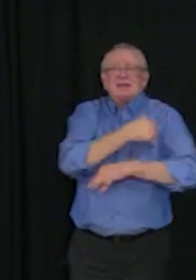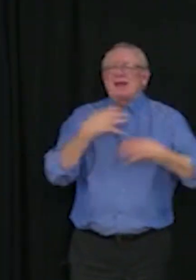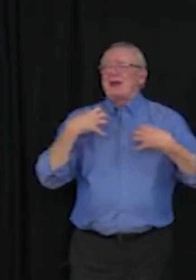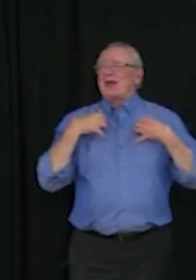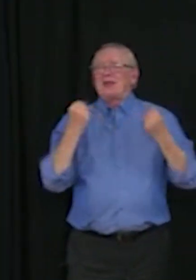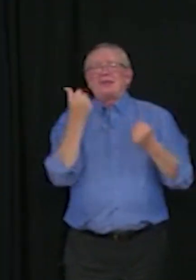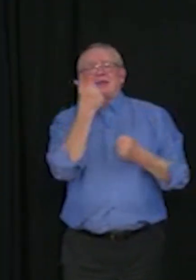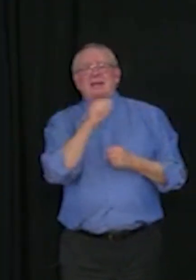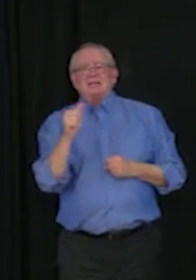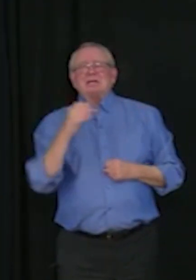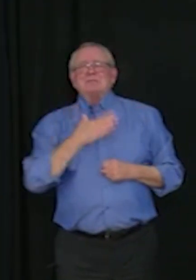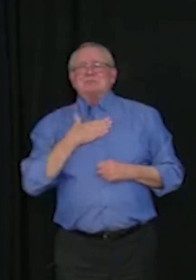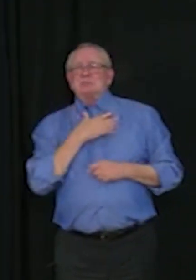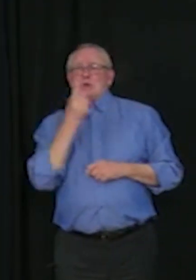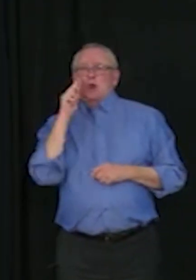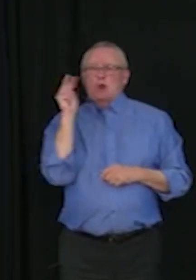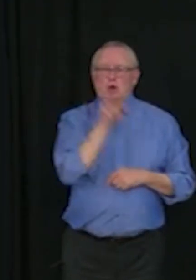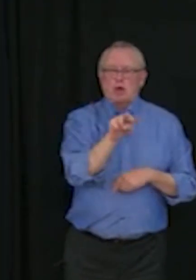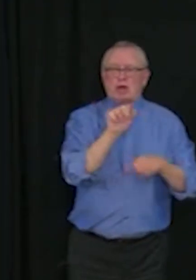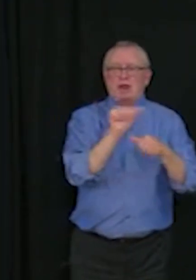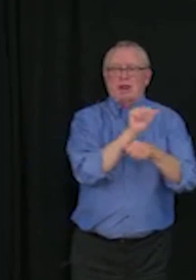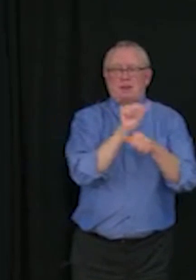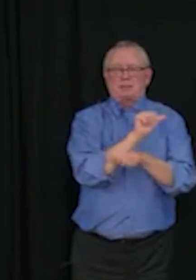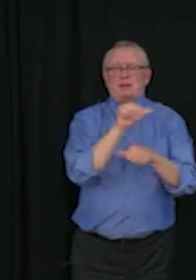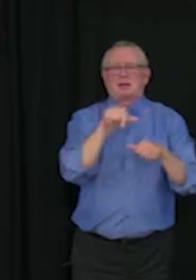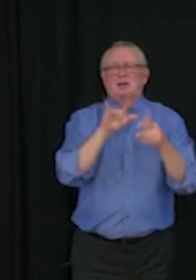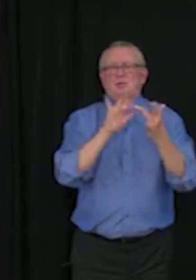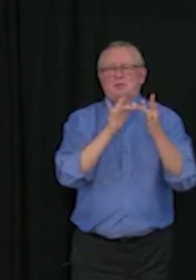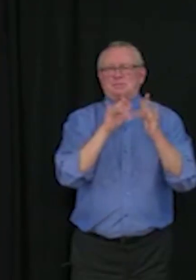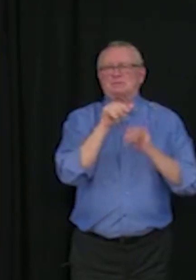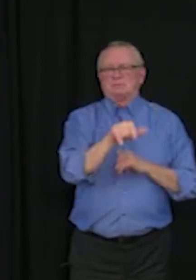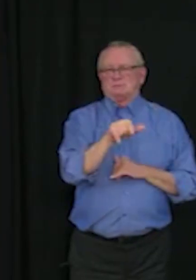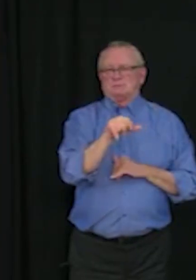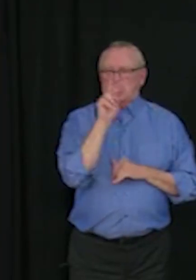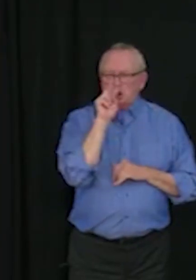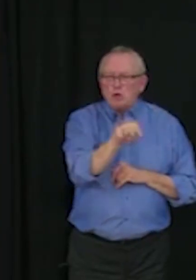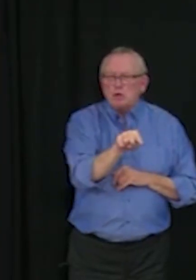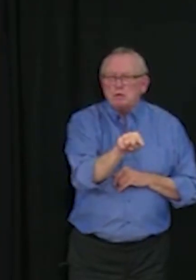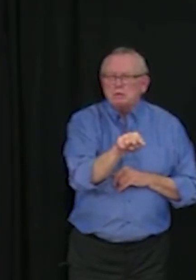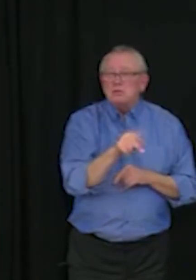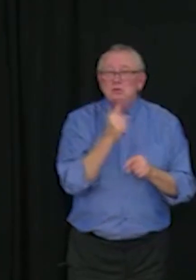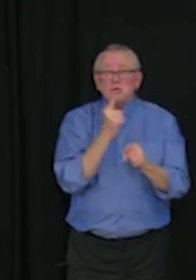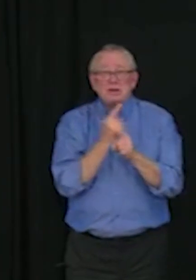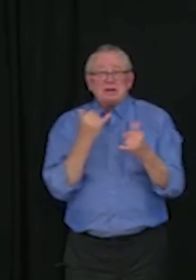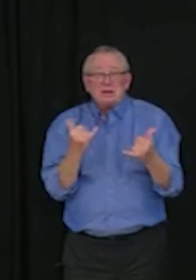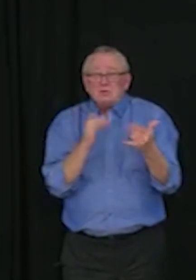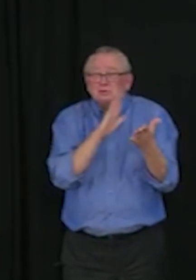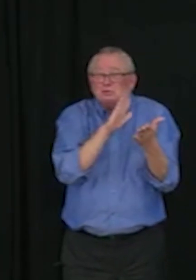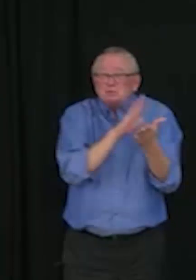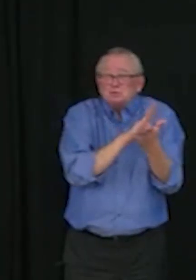I mentioned last week, we are working hard with education on an outbreak reporting framework for schools, and I